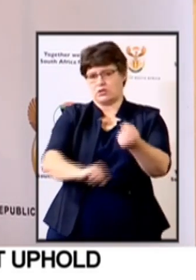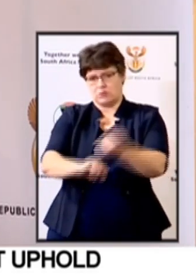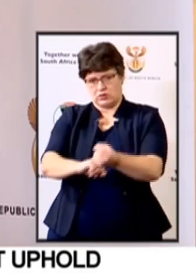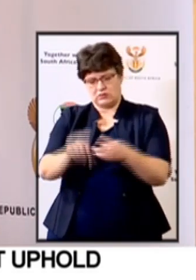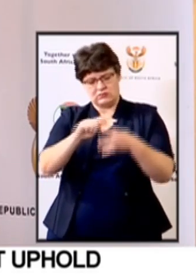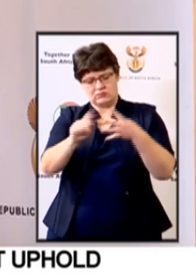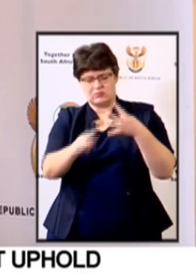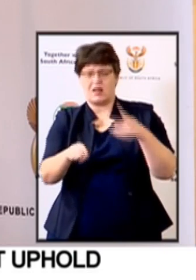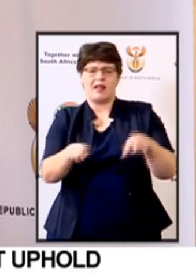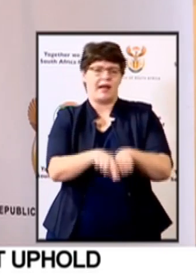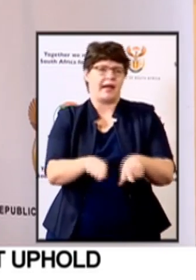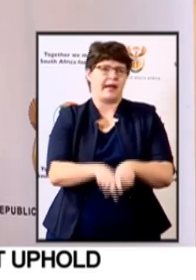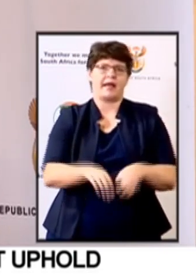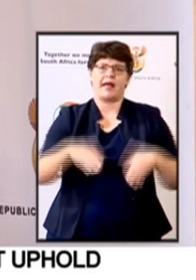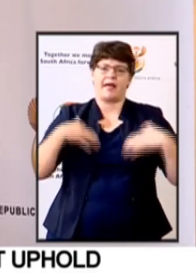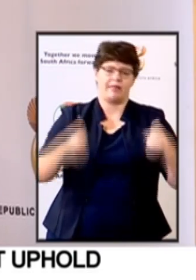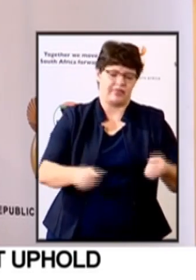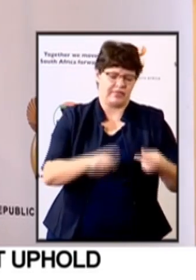such as health,